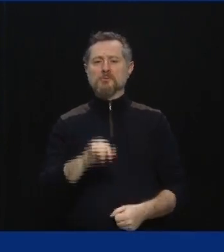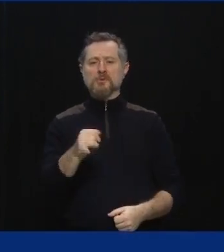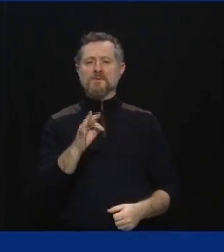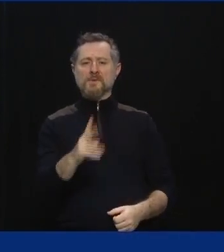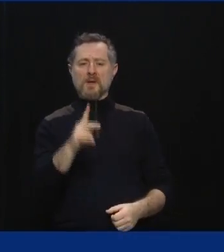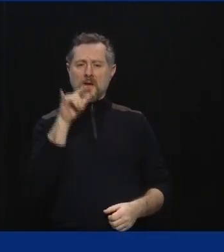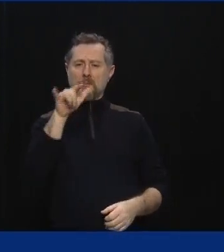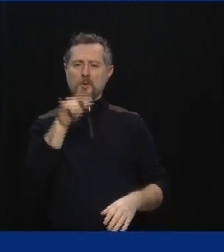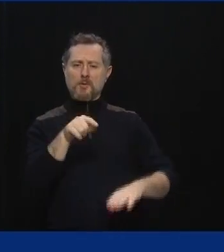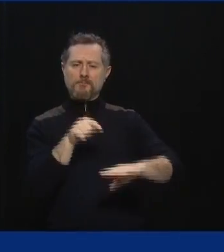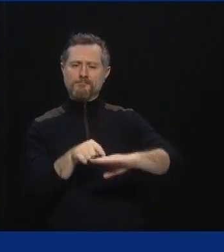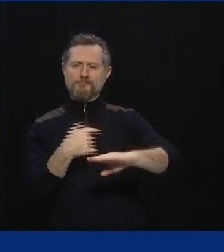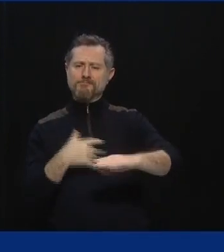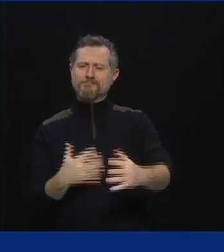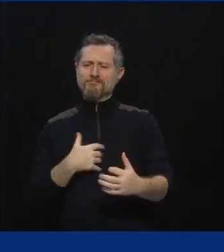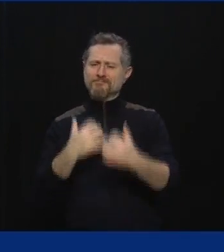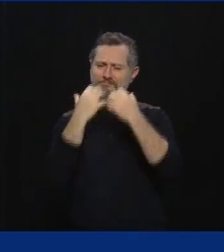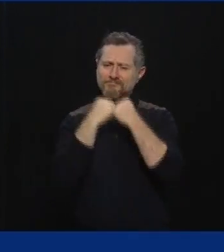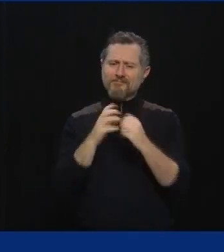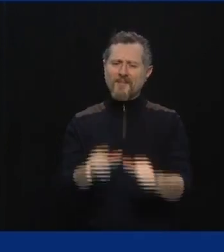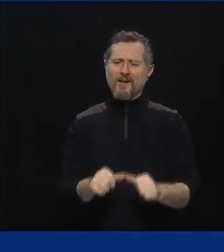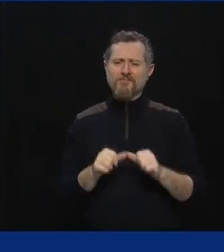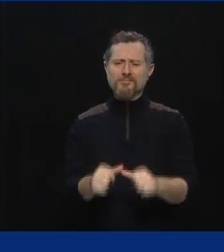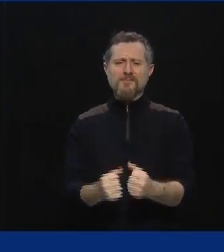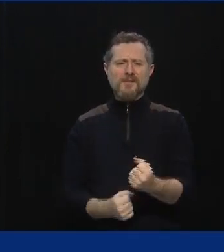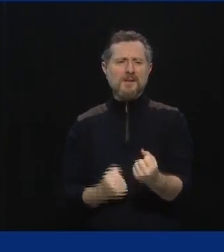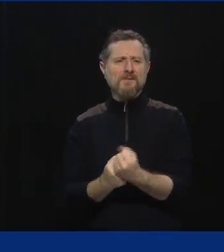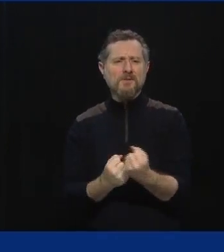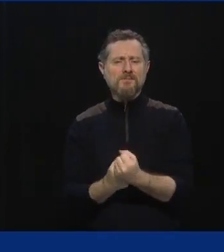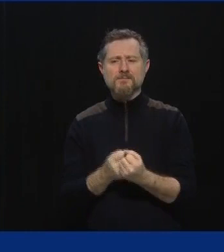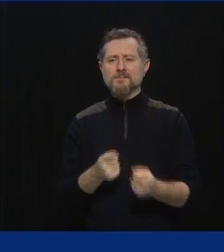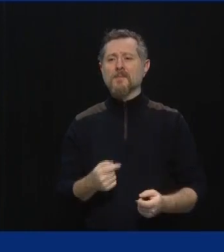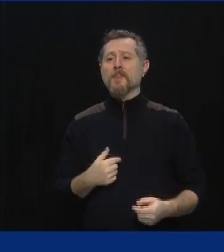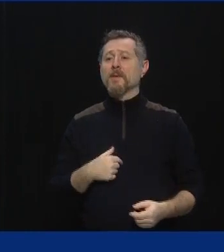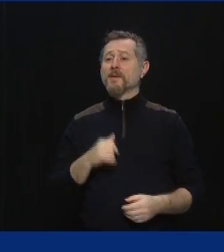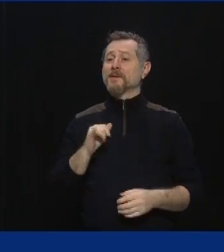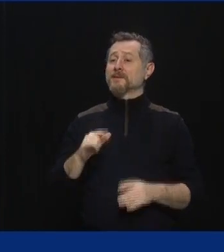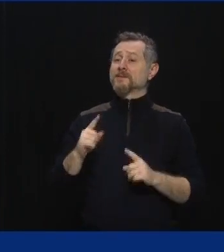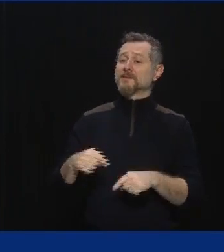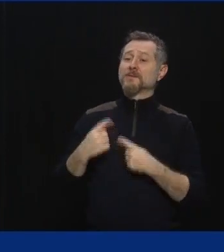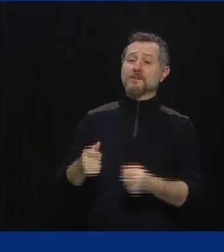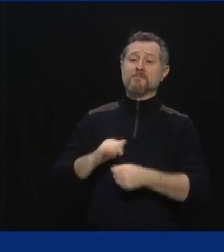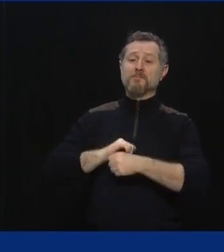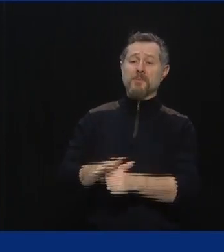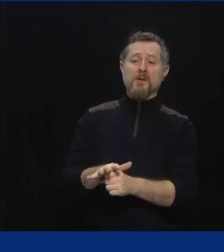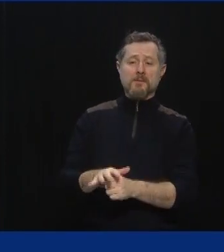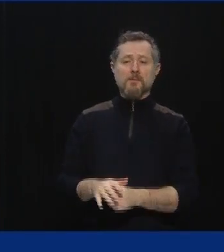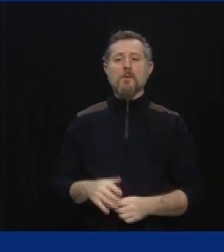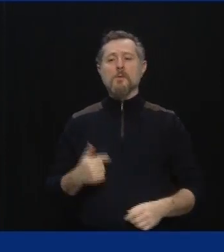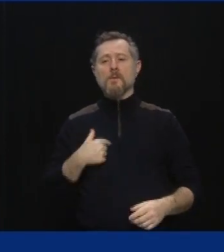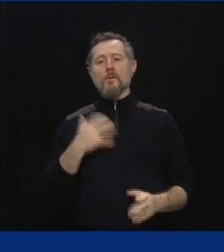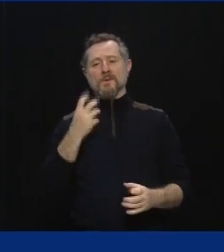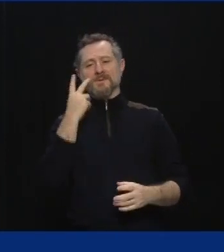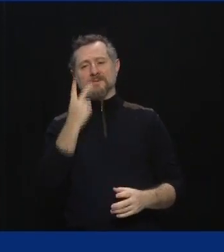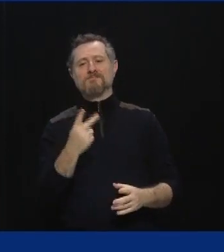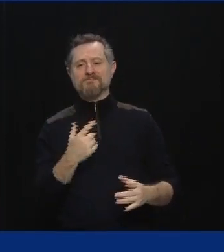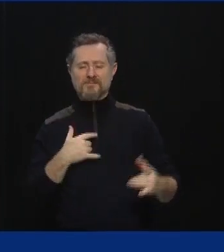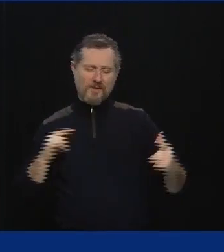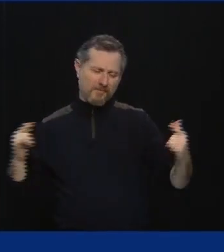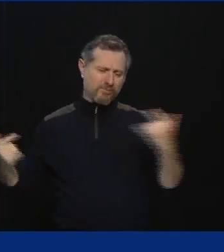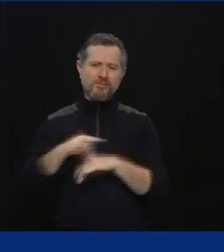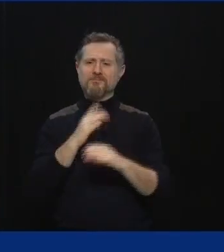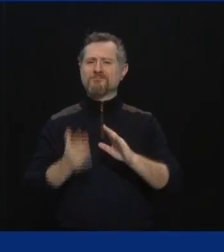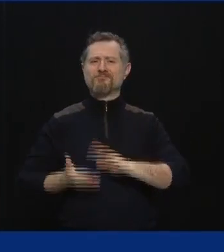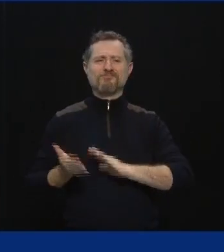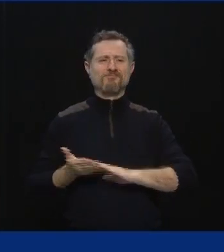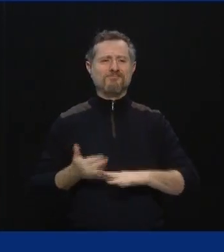It is a vote of confidence in the recovery of air traffic in a post-pandemic world, and it is an enormous vote of confidence